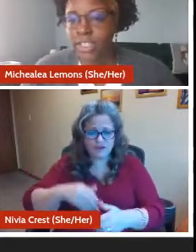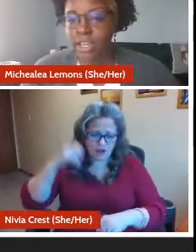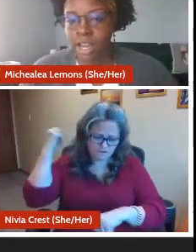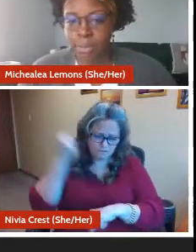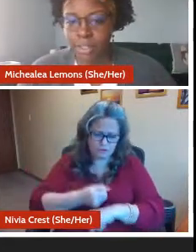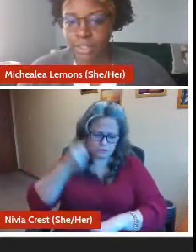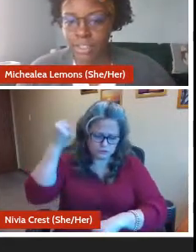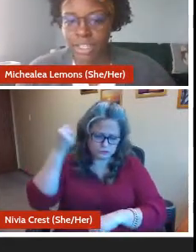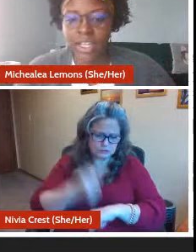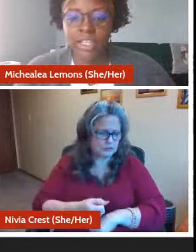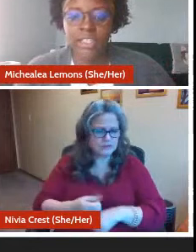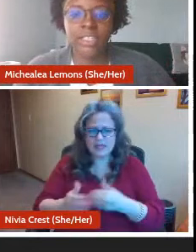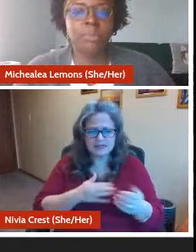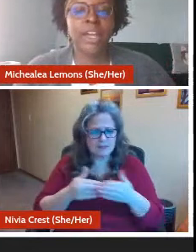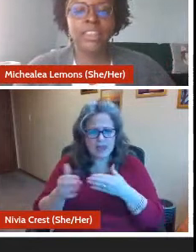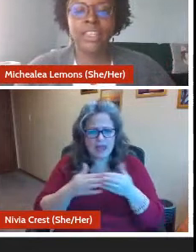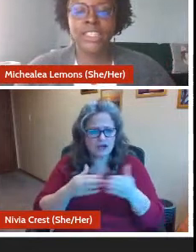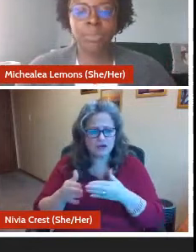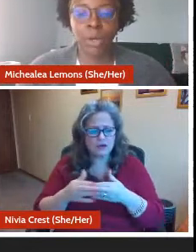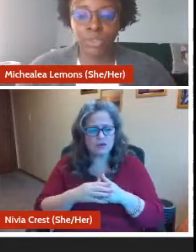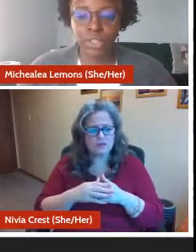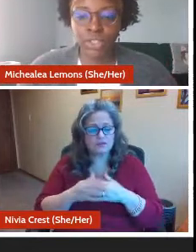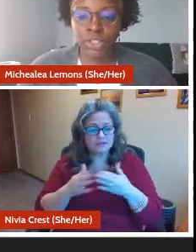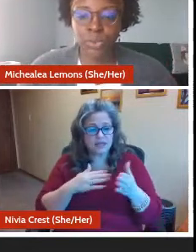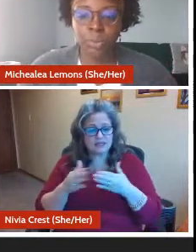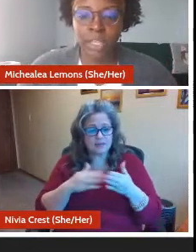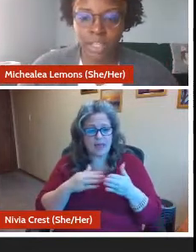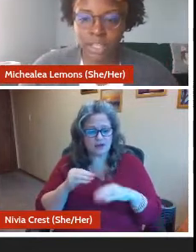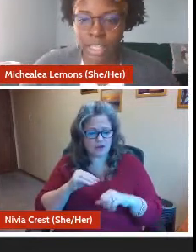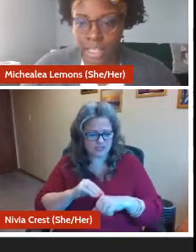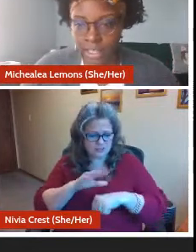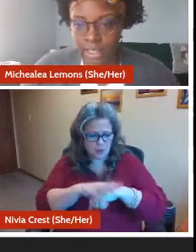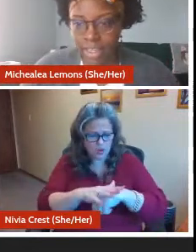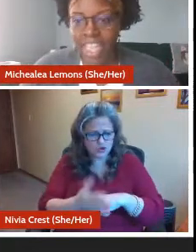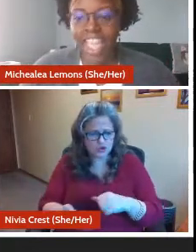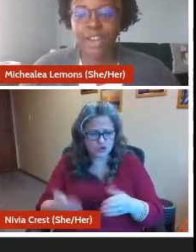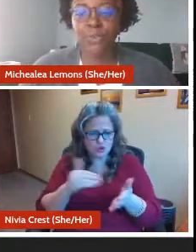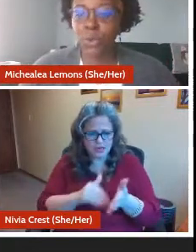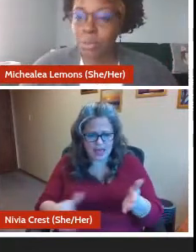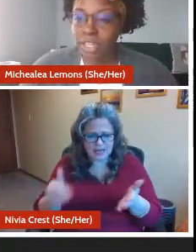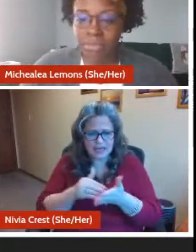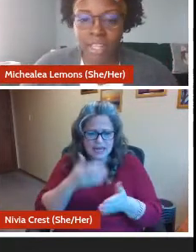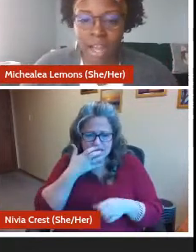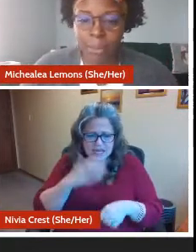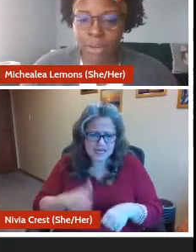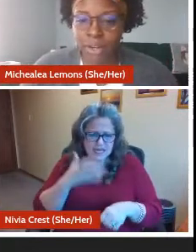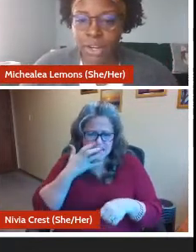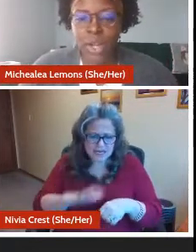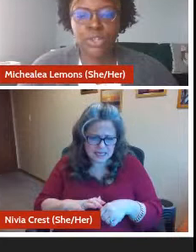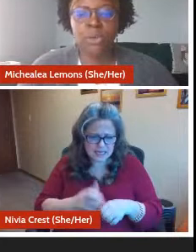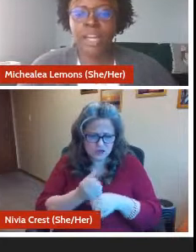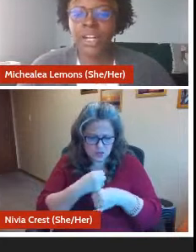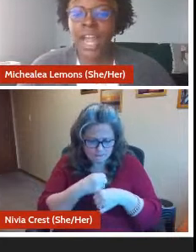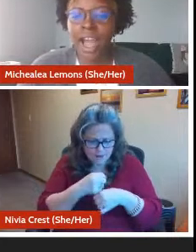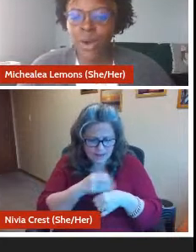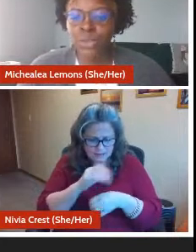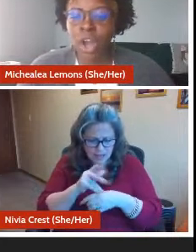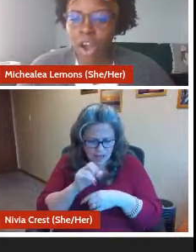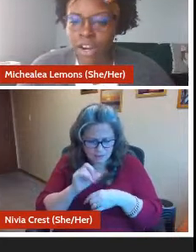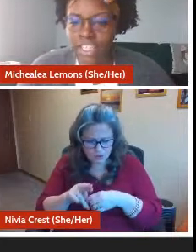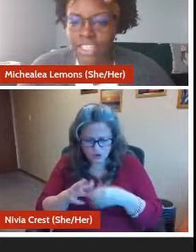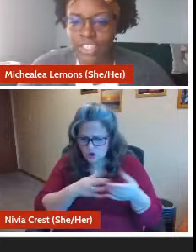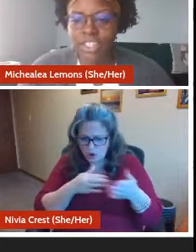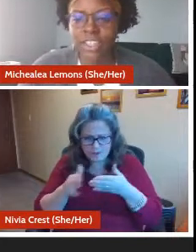hammer strikes the copper, despite the exposure to repeated heating and forming of the copper, no matter